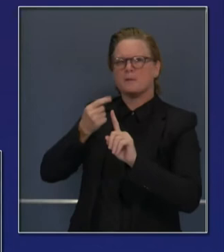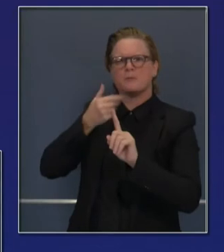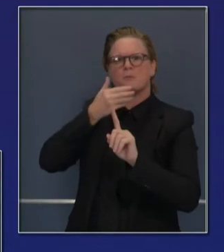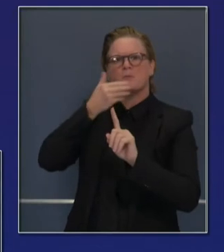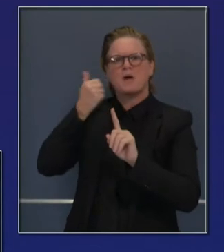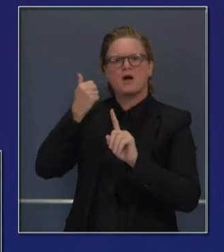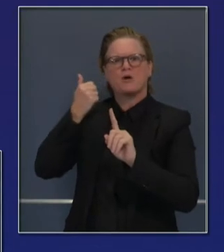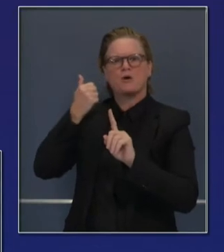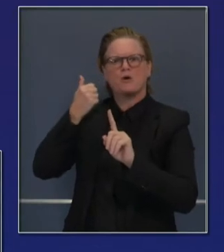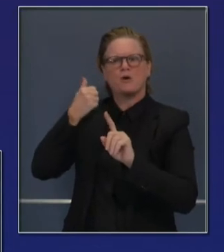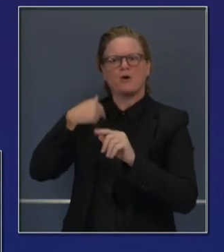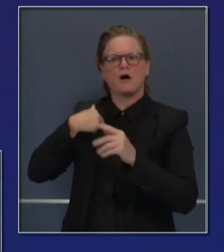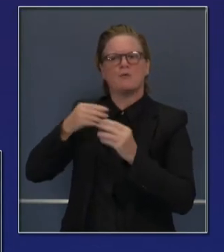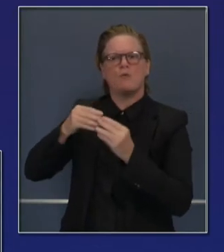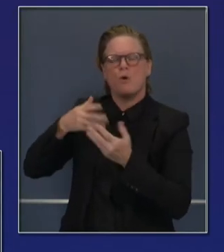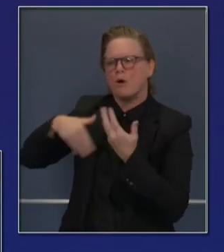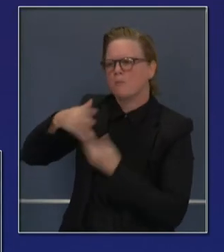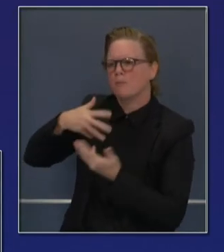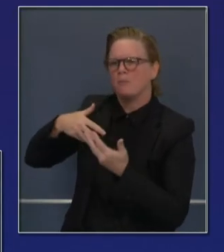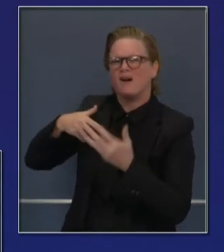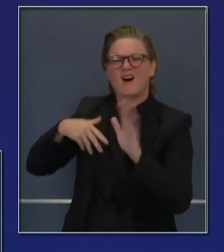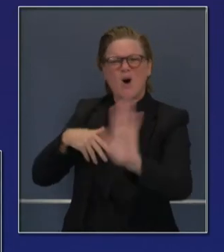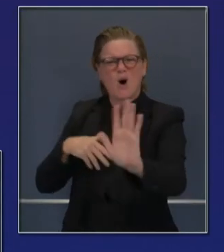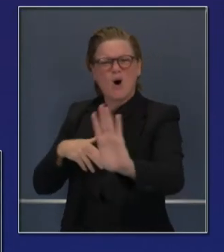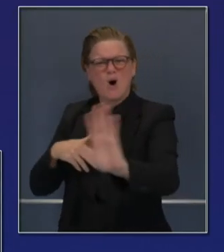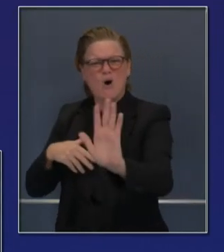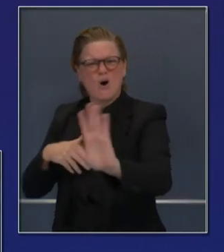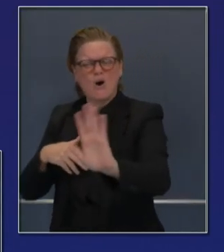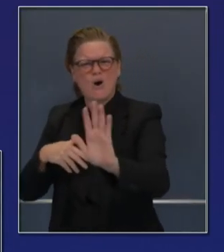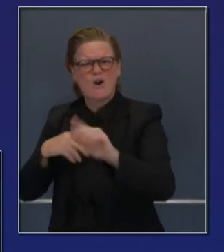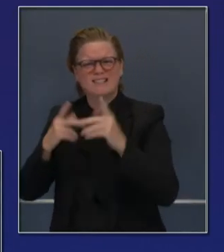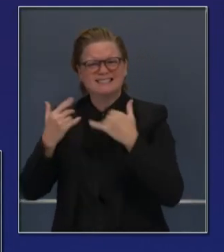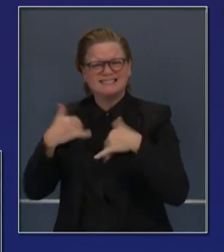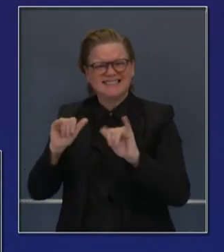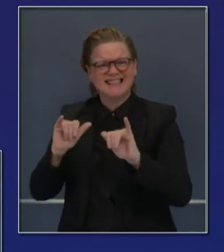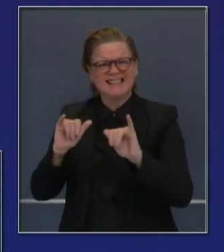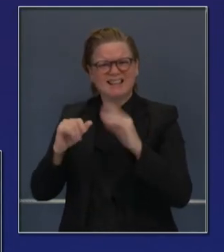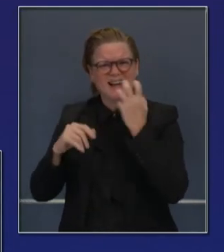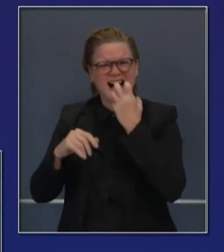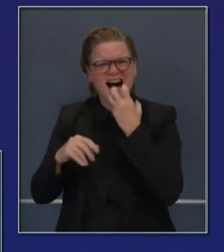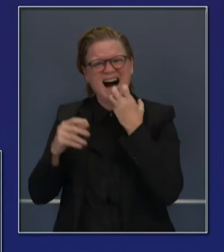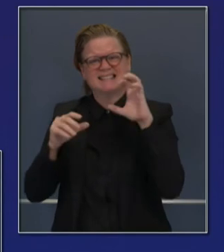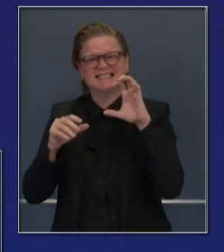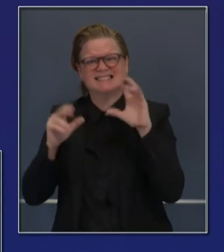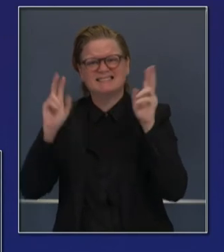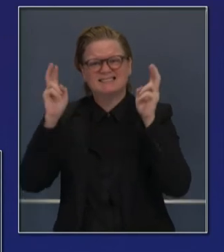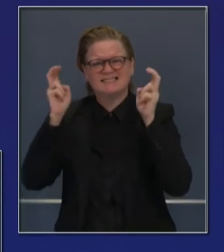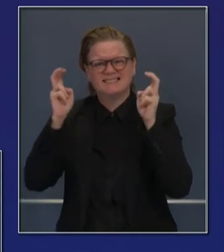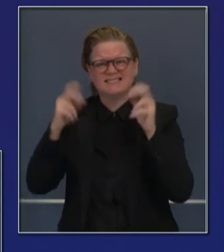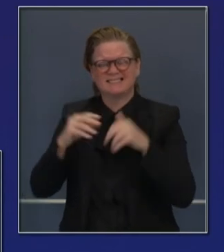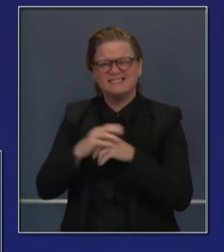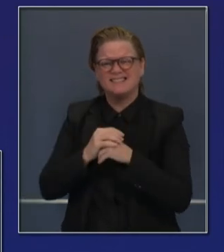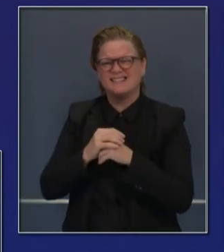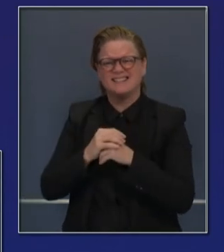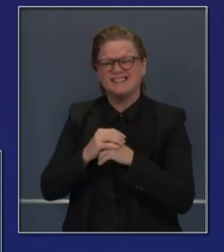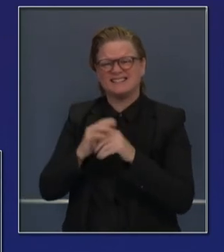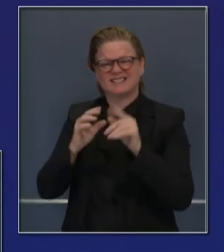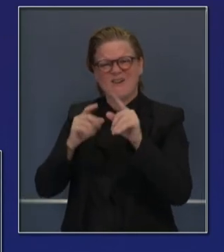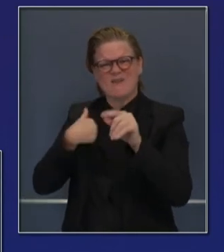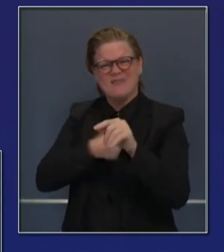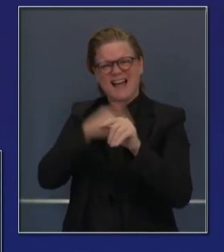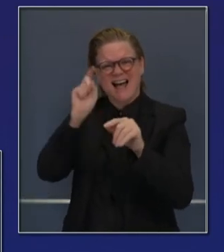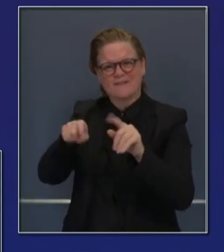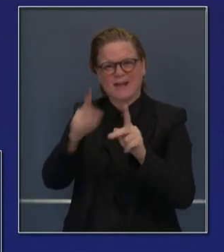So part of this is we need to recalibrate for a short period of time what we do to keep this transmission